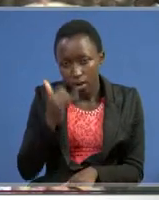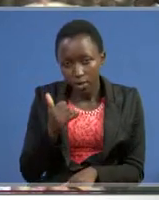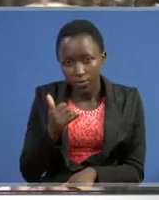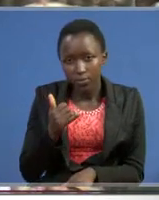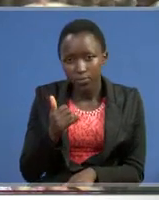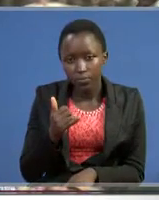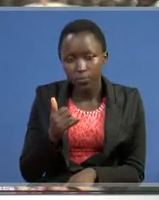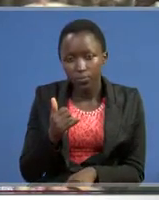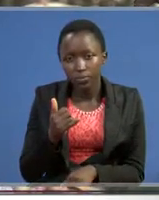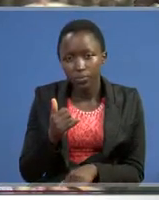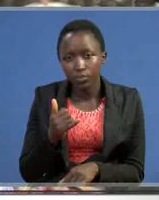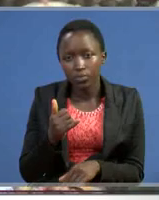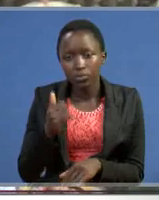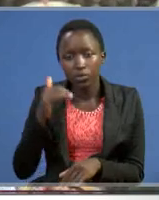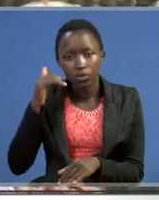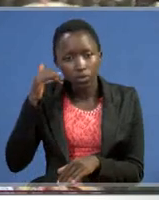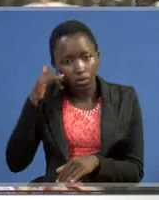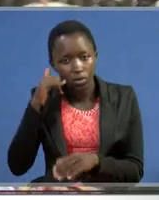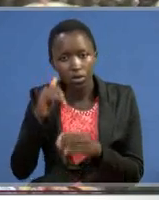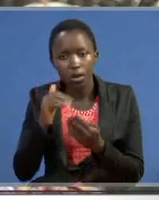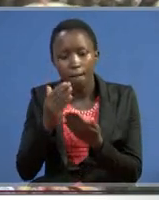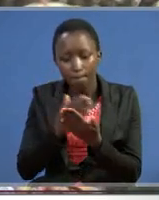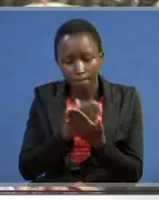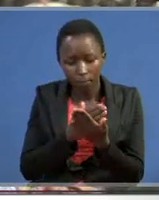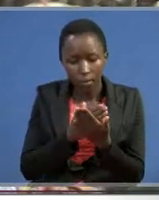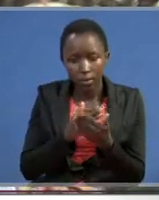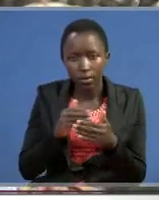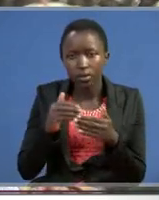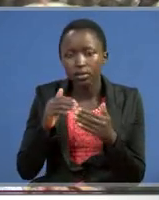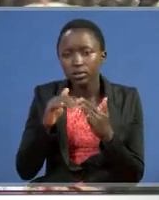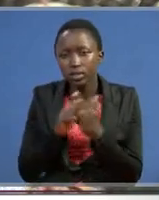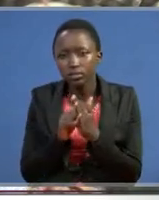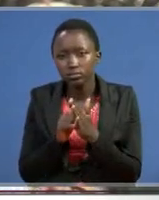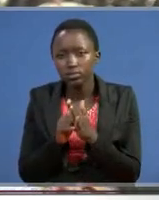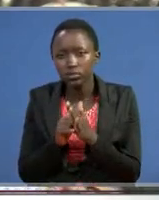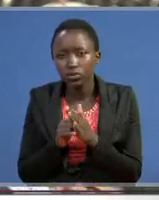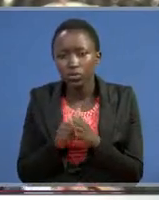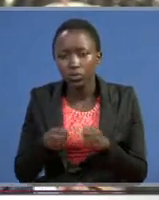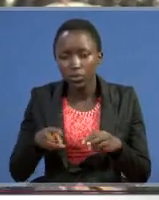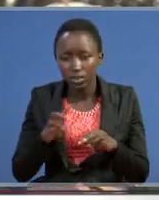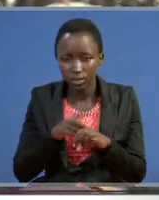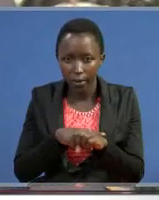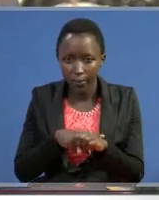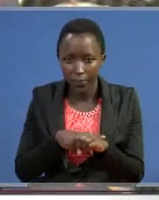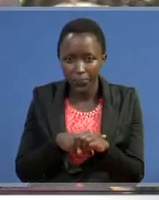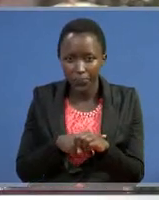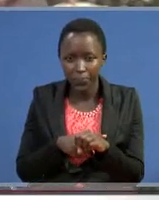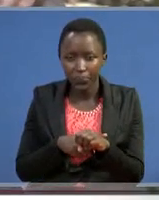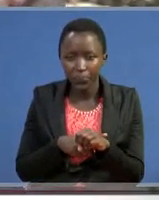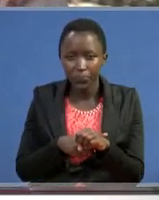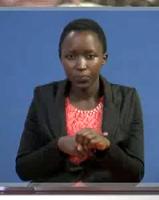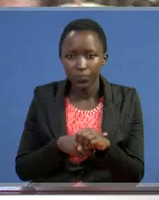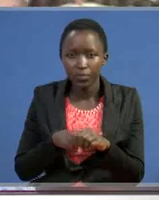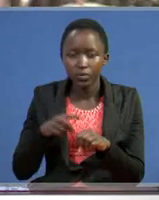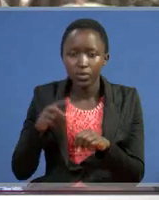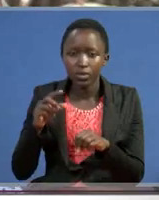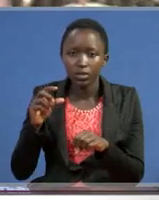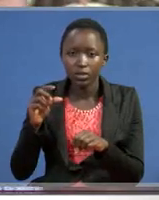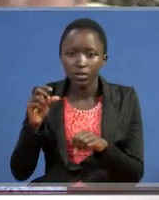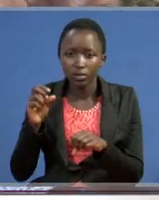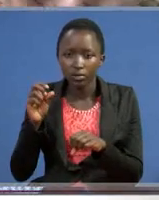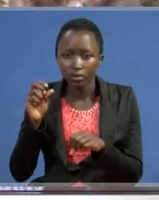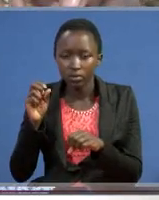it the smart forms are programmed in such a way that when the chv is in